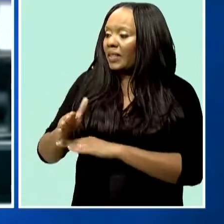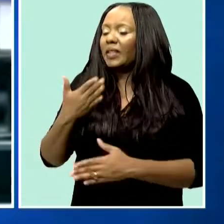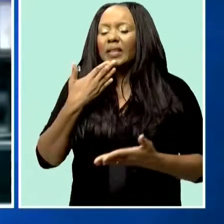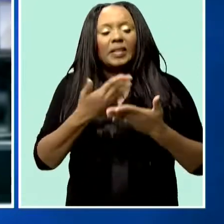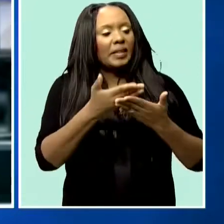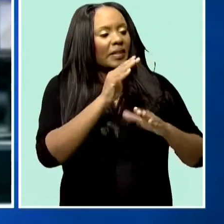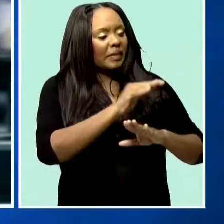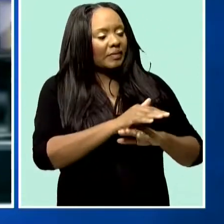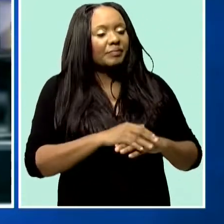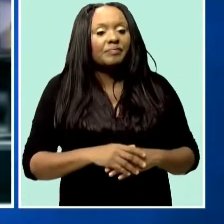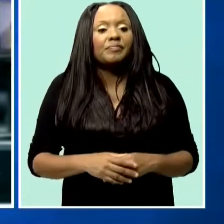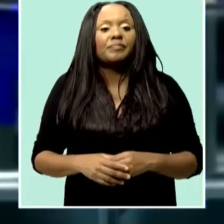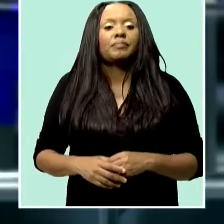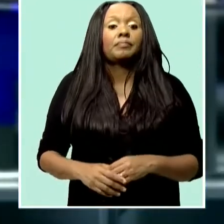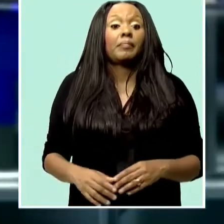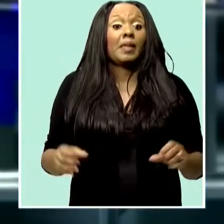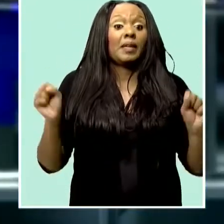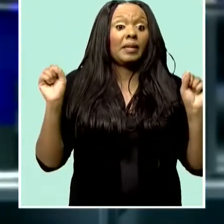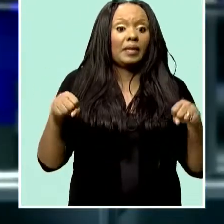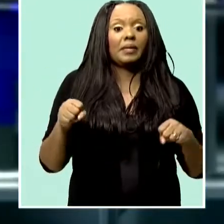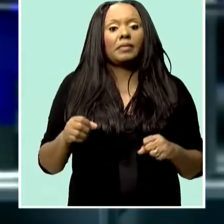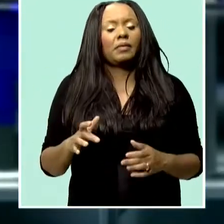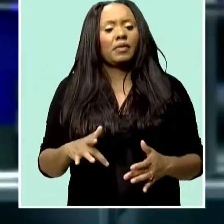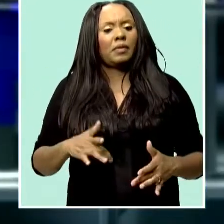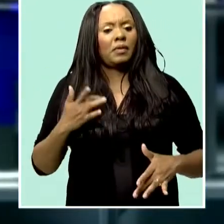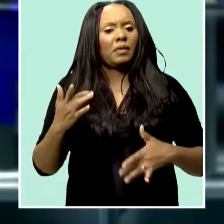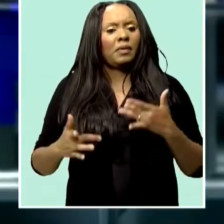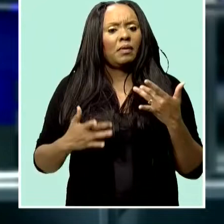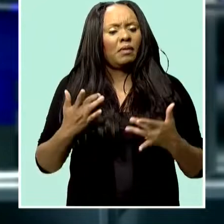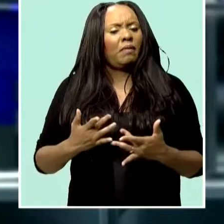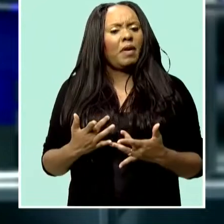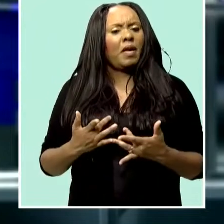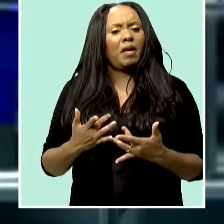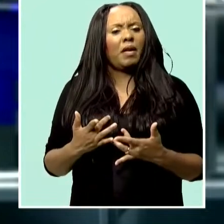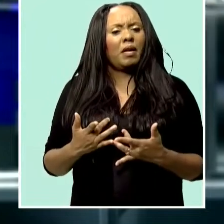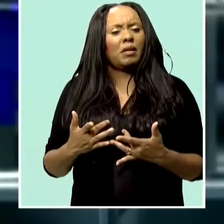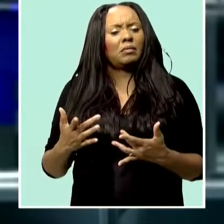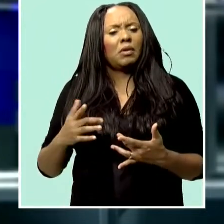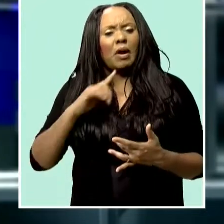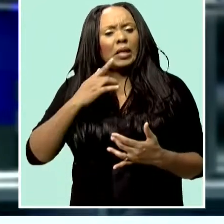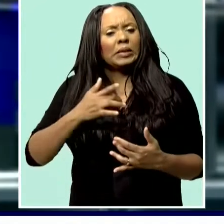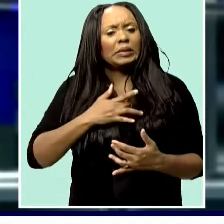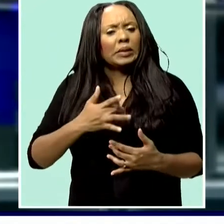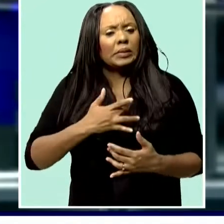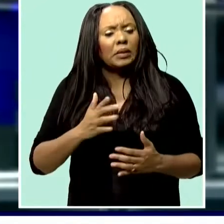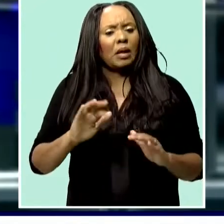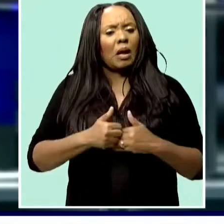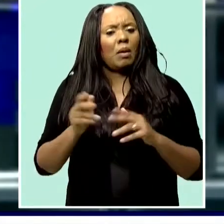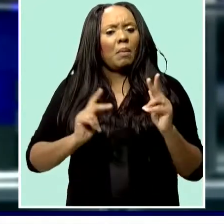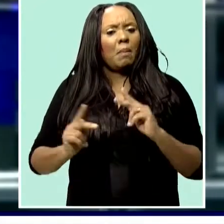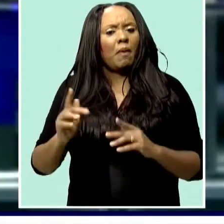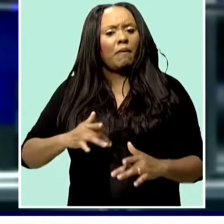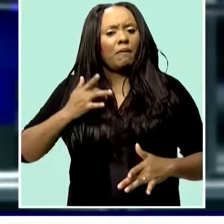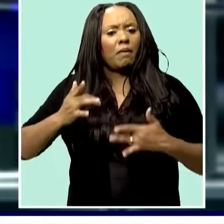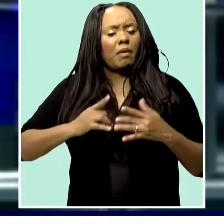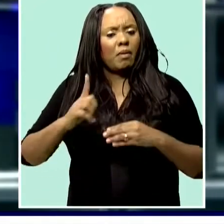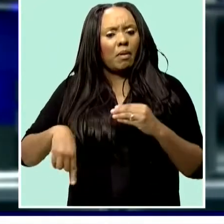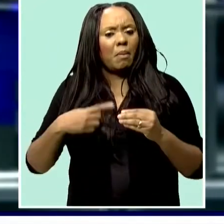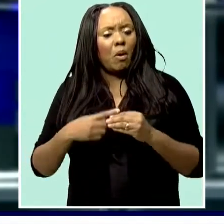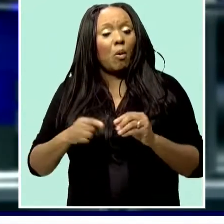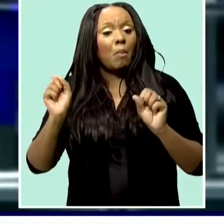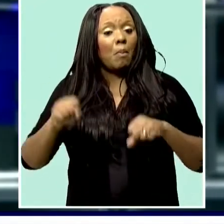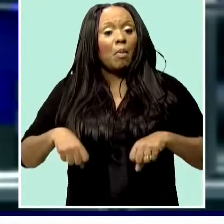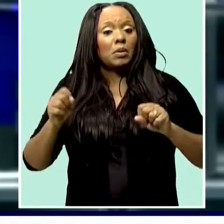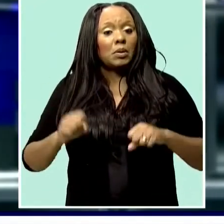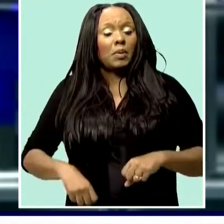evening, Shane. We've definitely started to get a sense of some of the major arguments that will be coming from interveners against the rate increase. Now, two